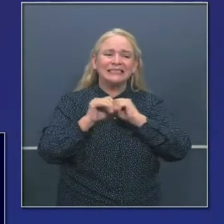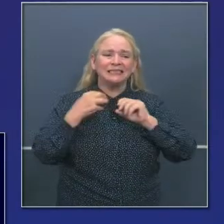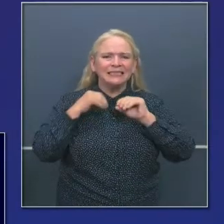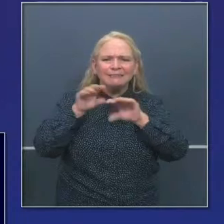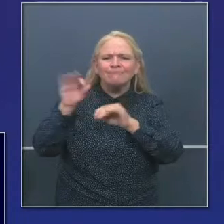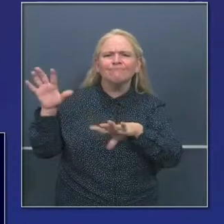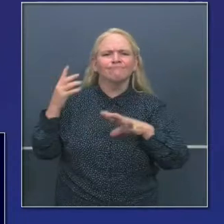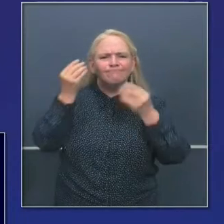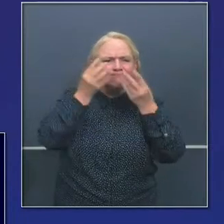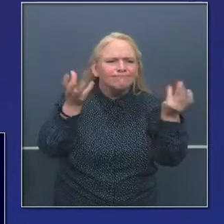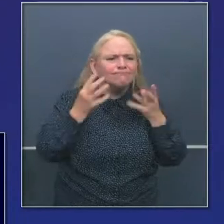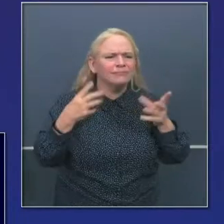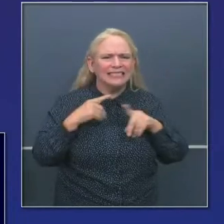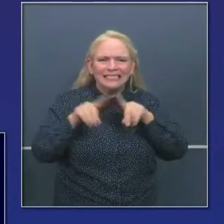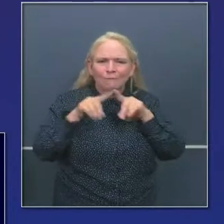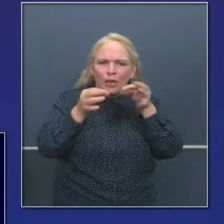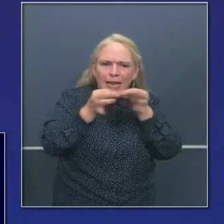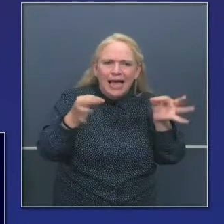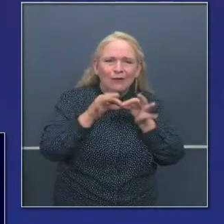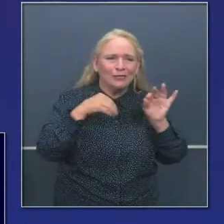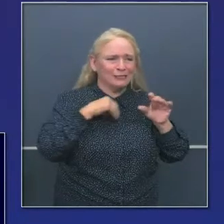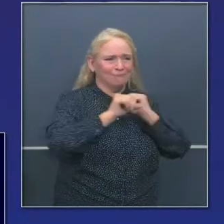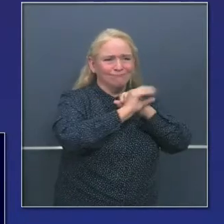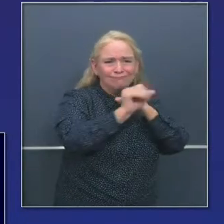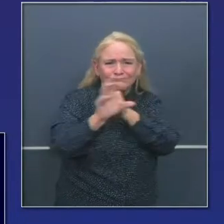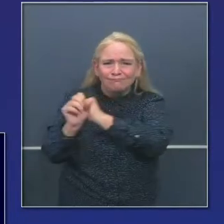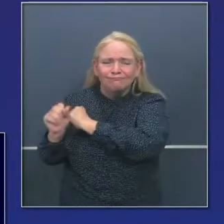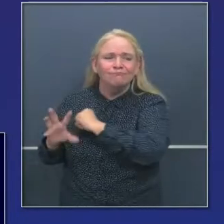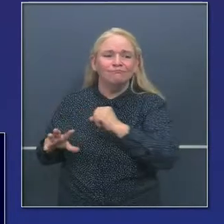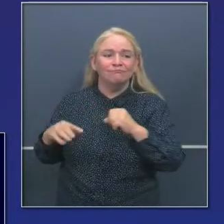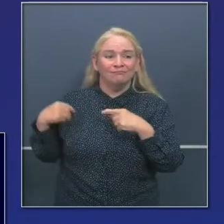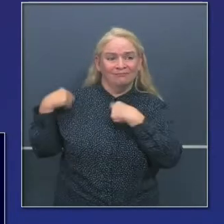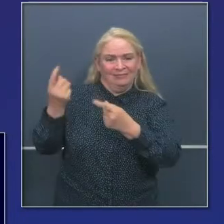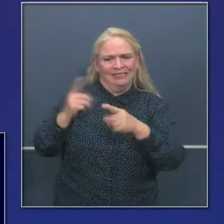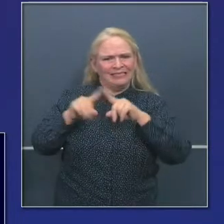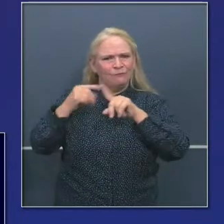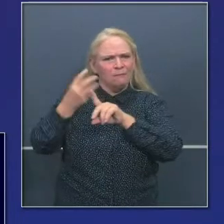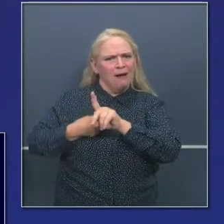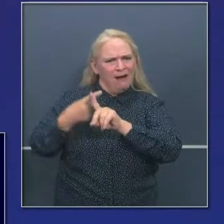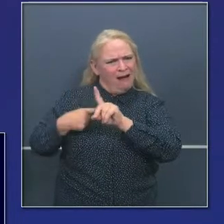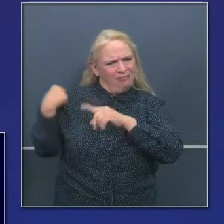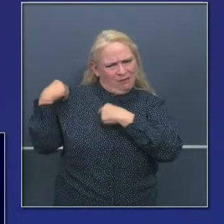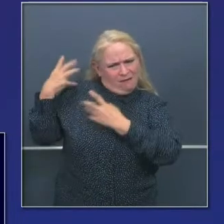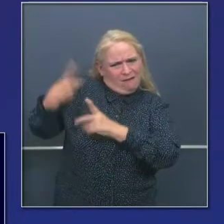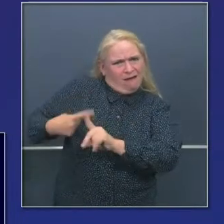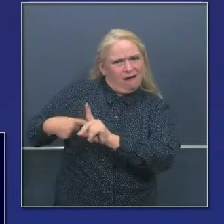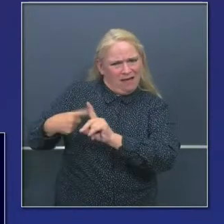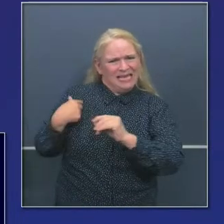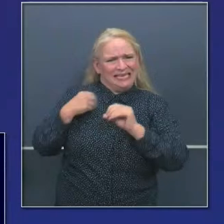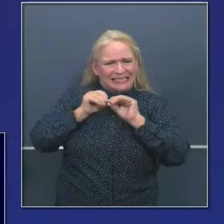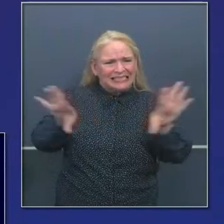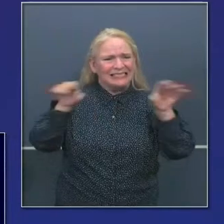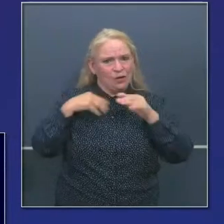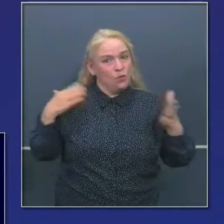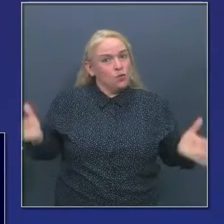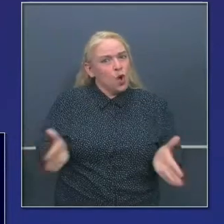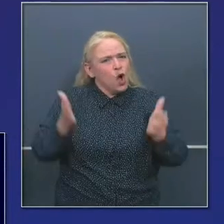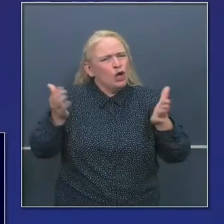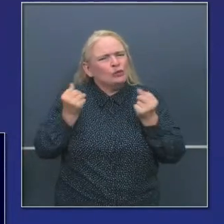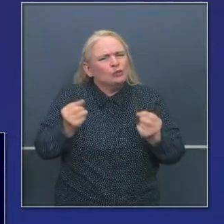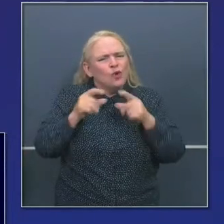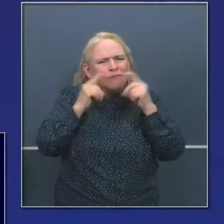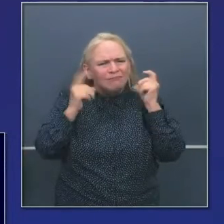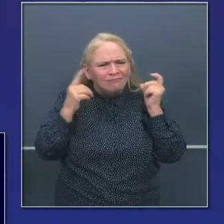many different languages all throughout the last number of months, encouraging you back when we had the stay-at-home order more